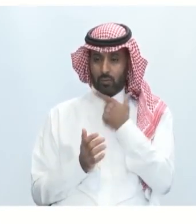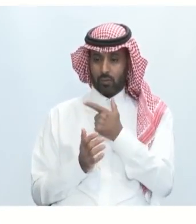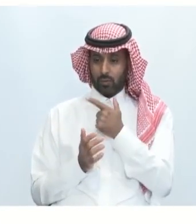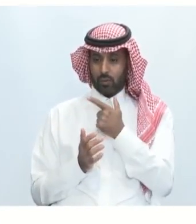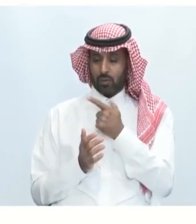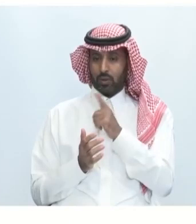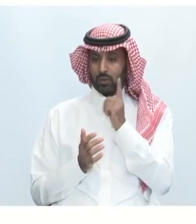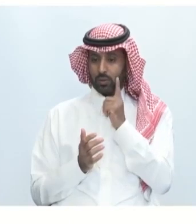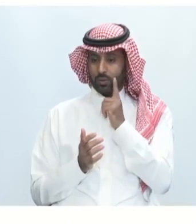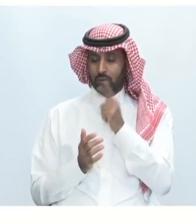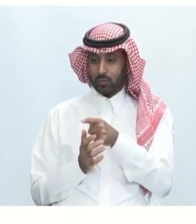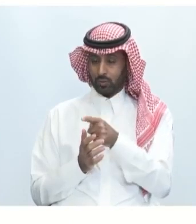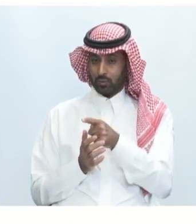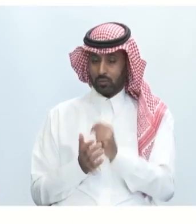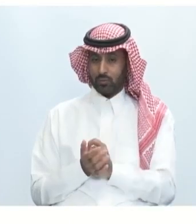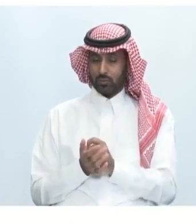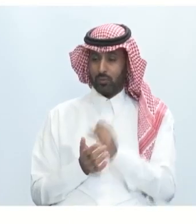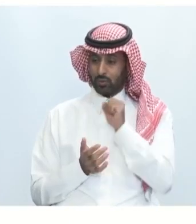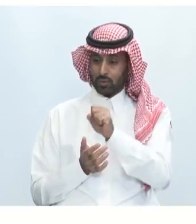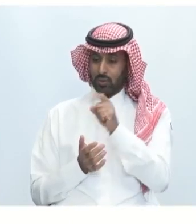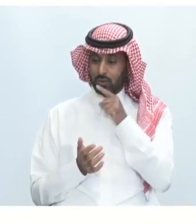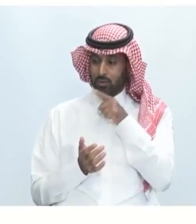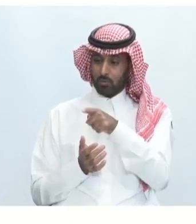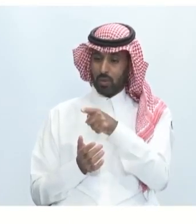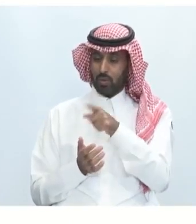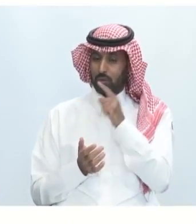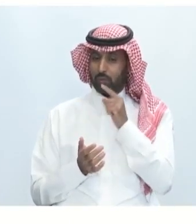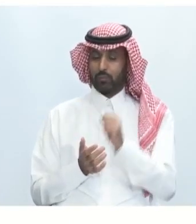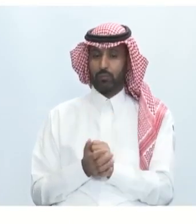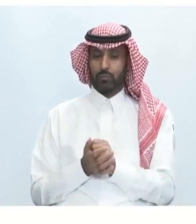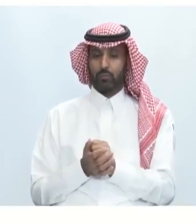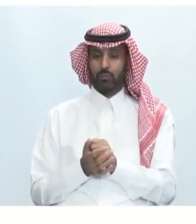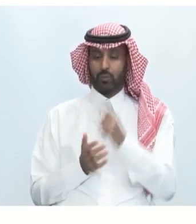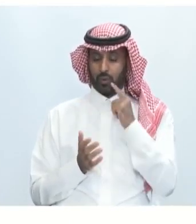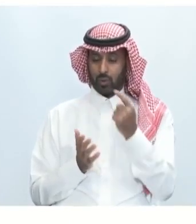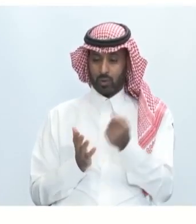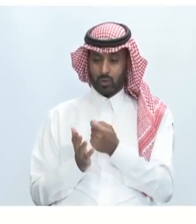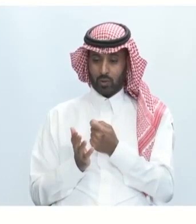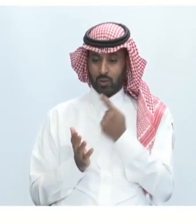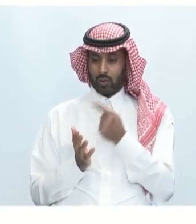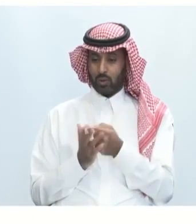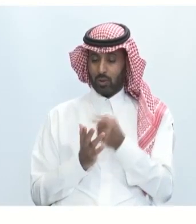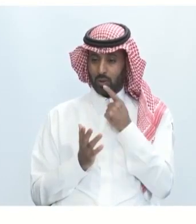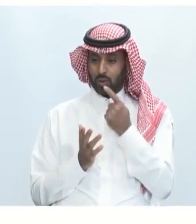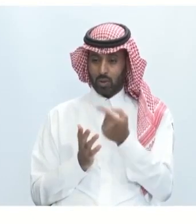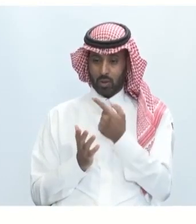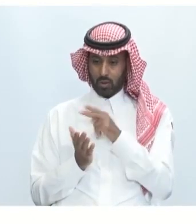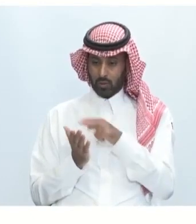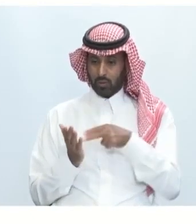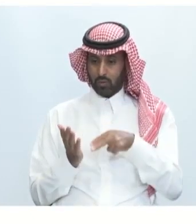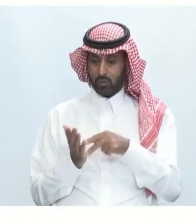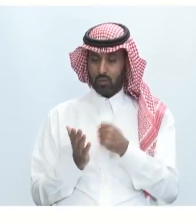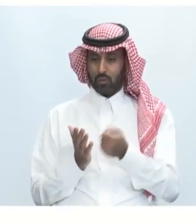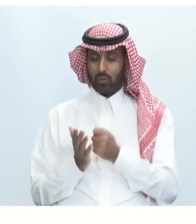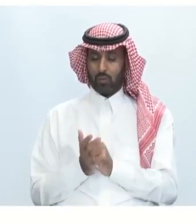mother. So his mother here is the indirect object. John read the poem to the audience again. So